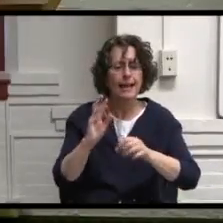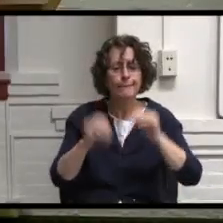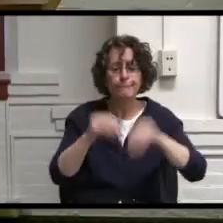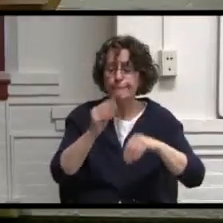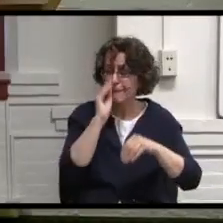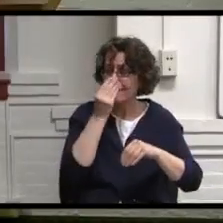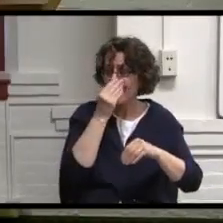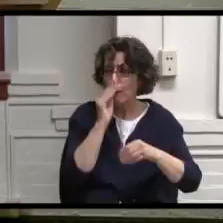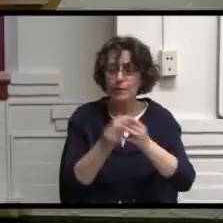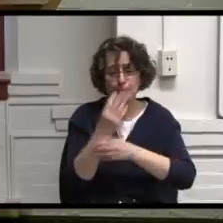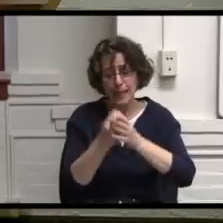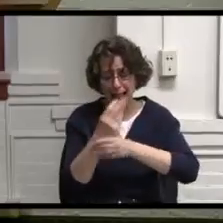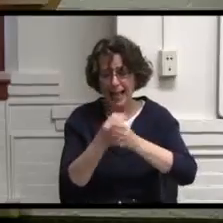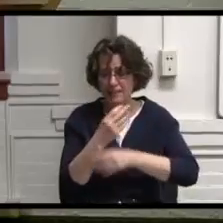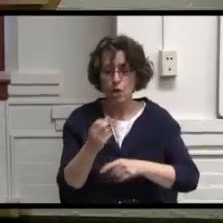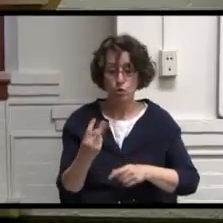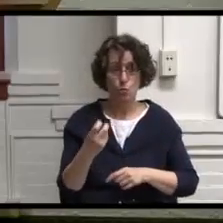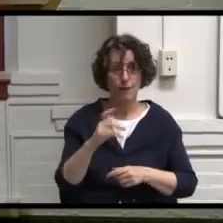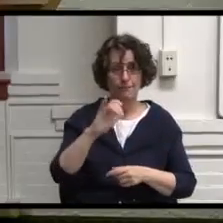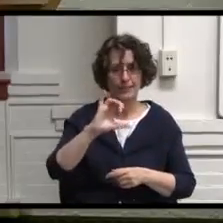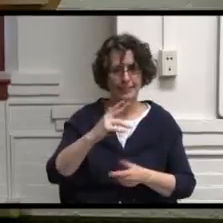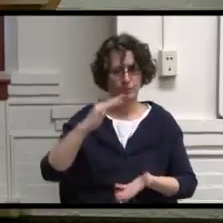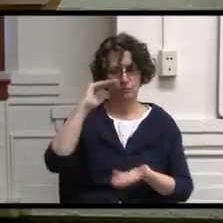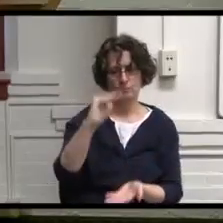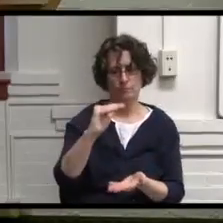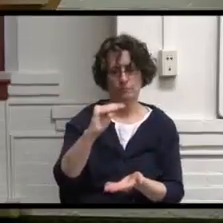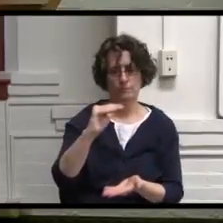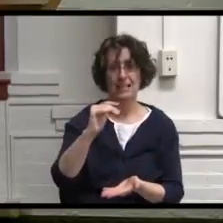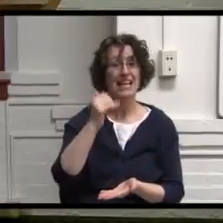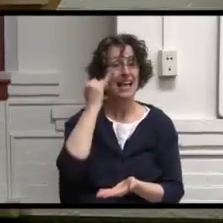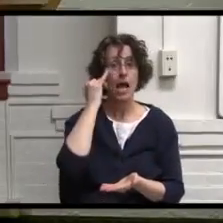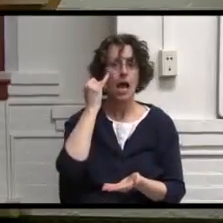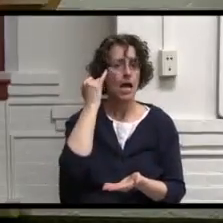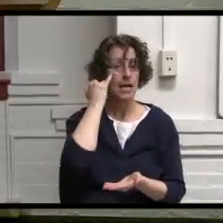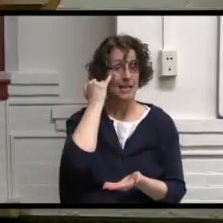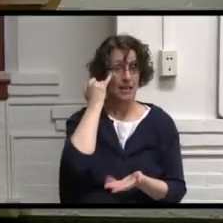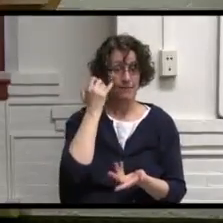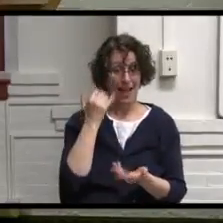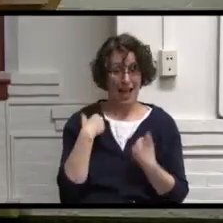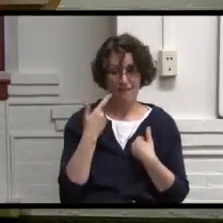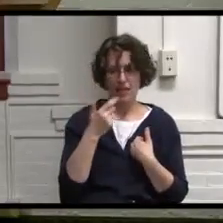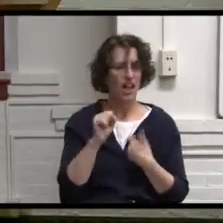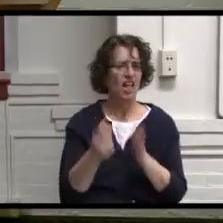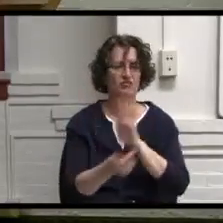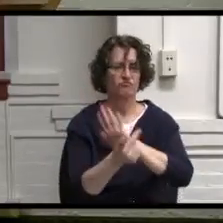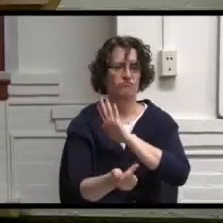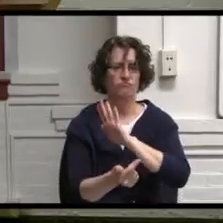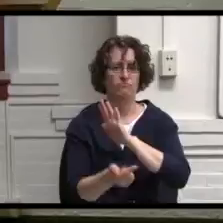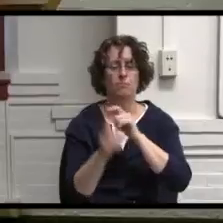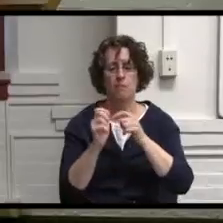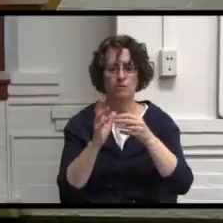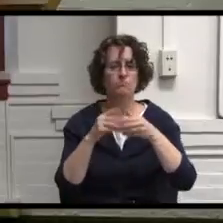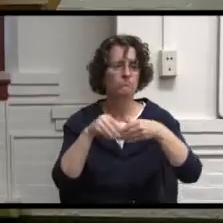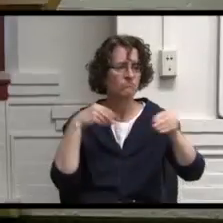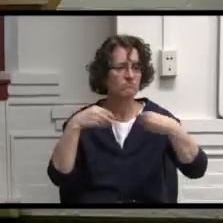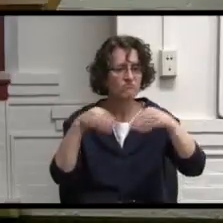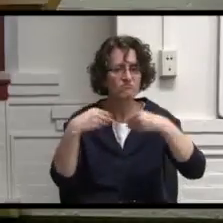12 inches in height, and glass on any fixture is strictly prohibited. The last being a safety